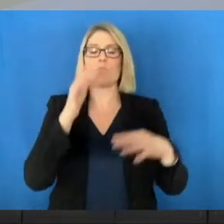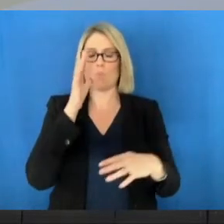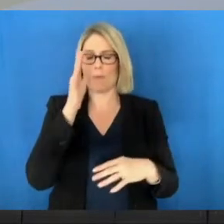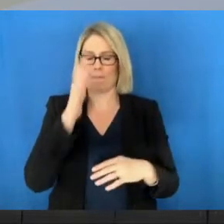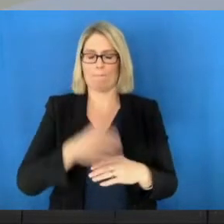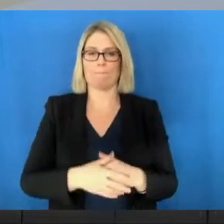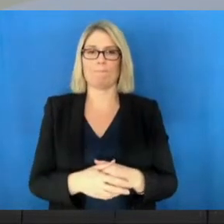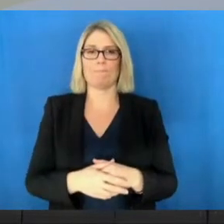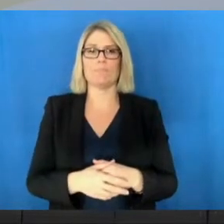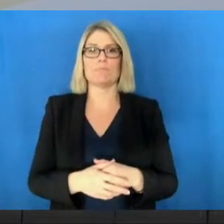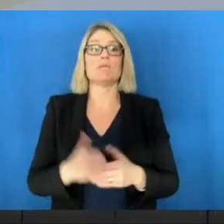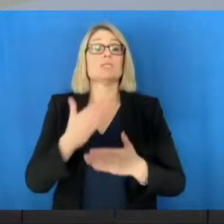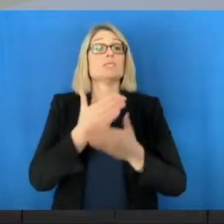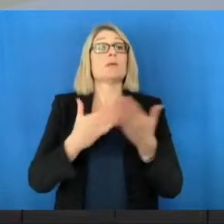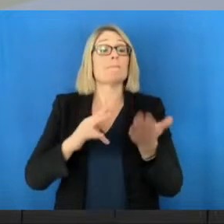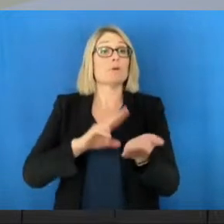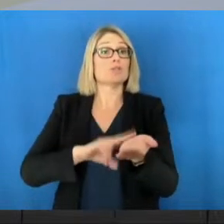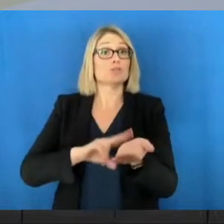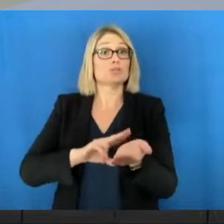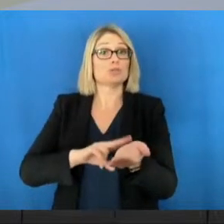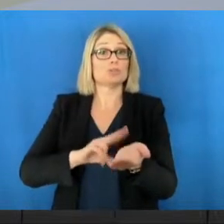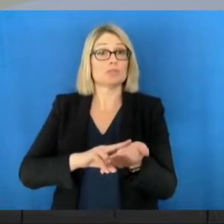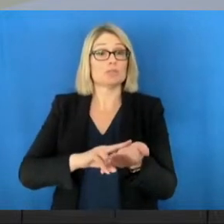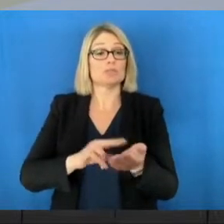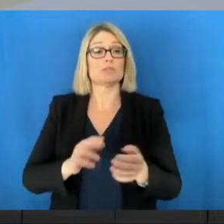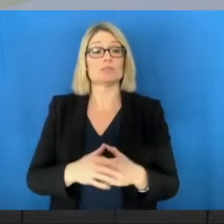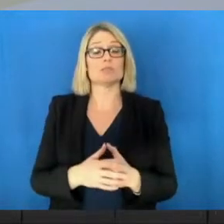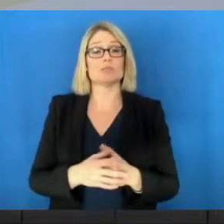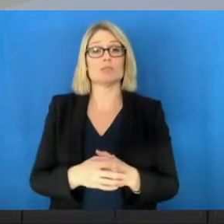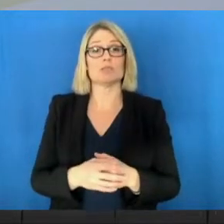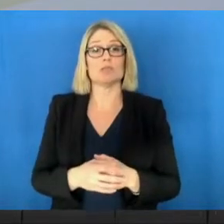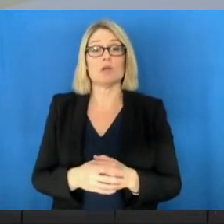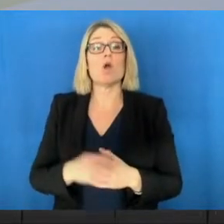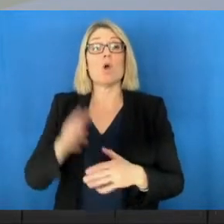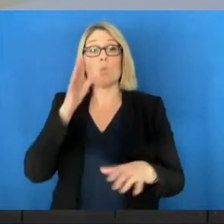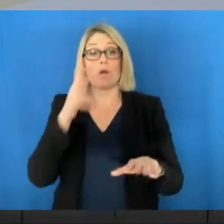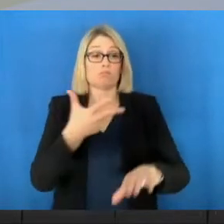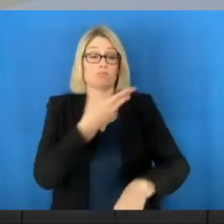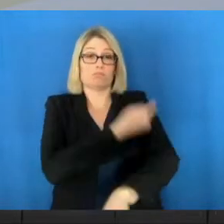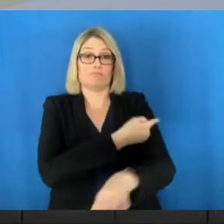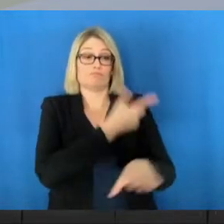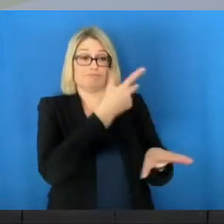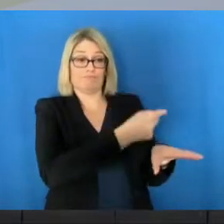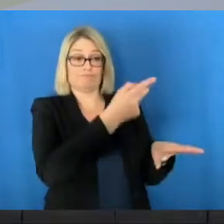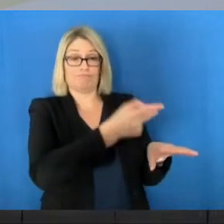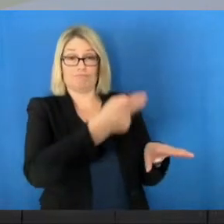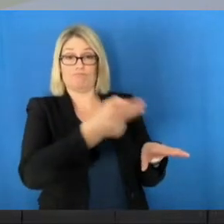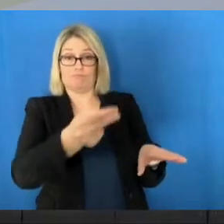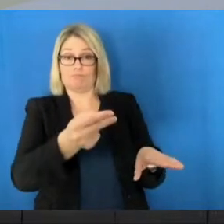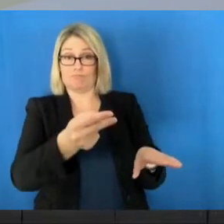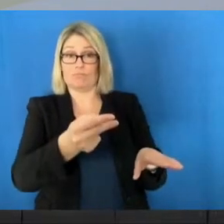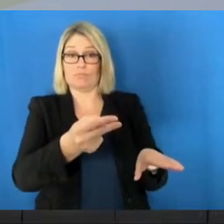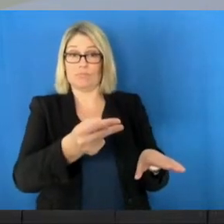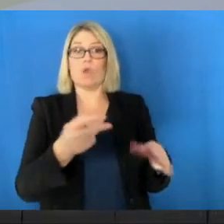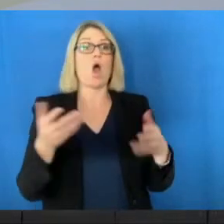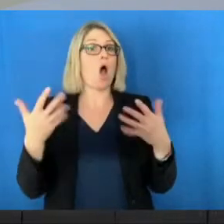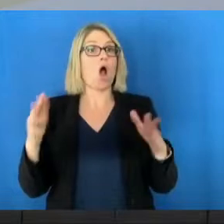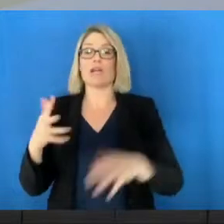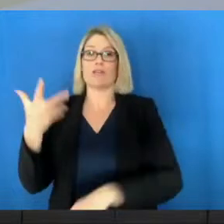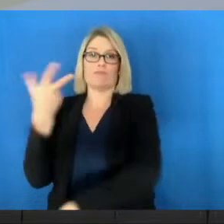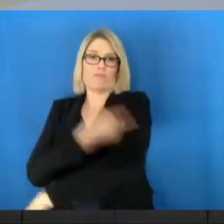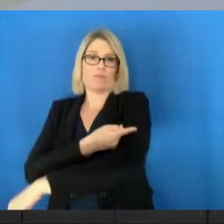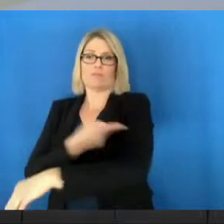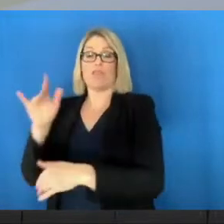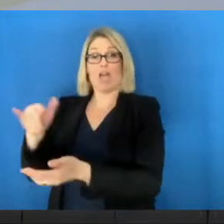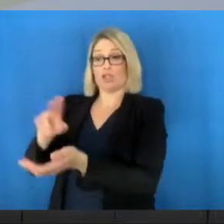for instance, some of the nurses who are going to be administering vaccine in those clinics have already been vaccinated,